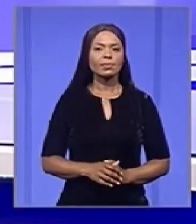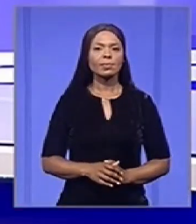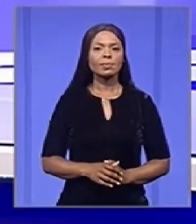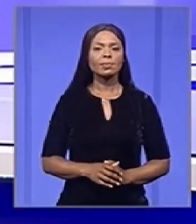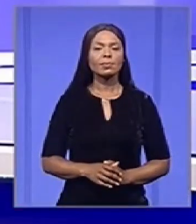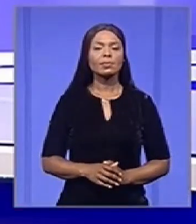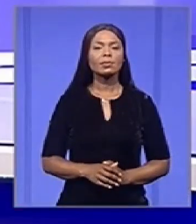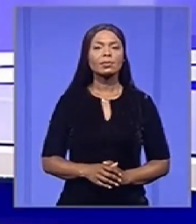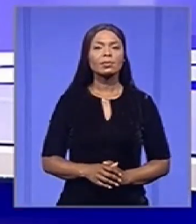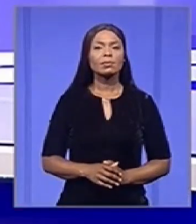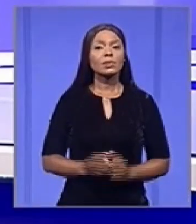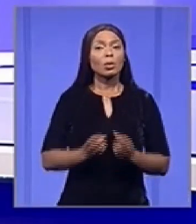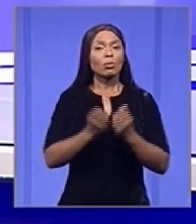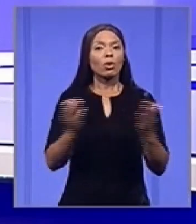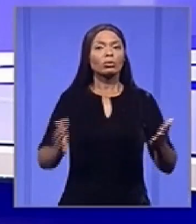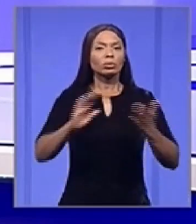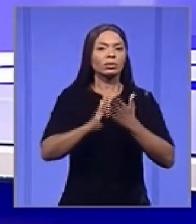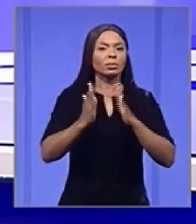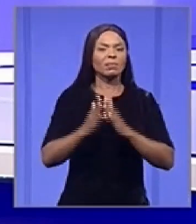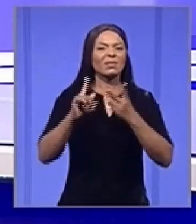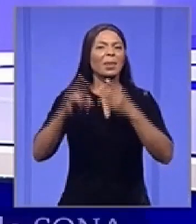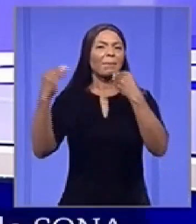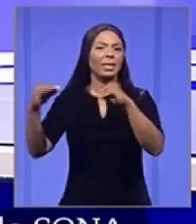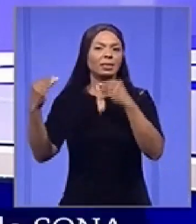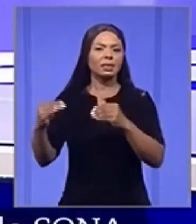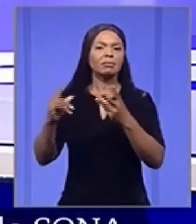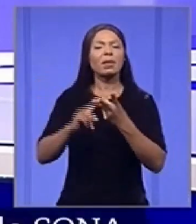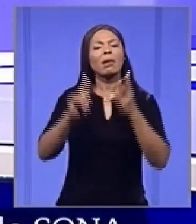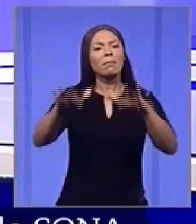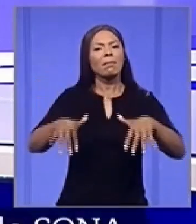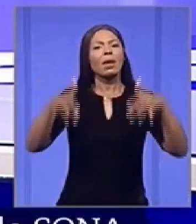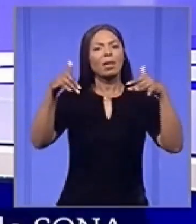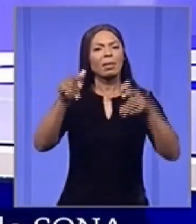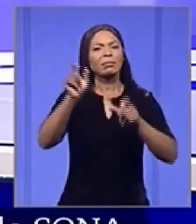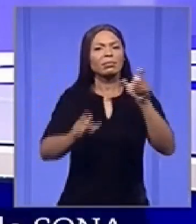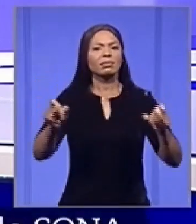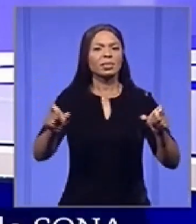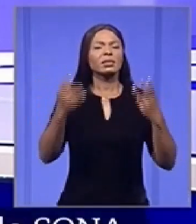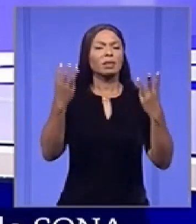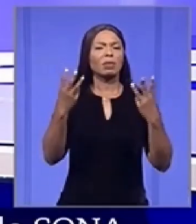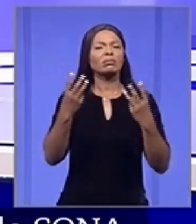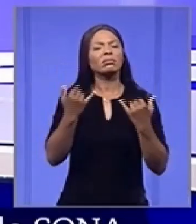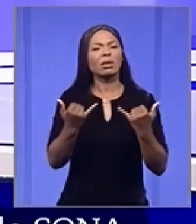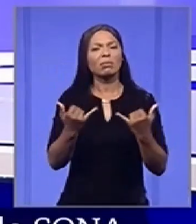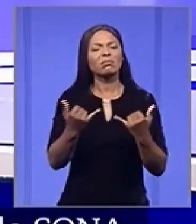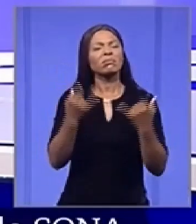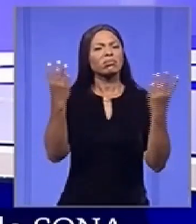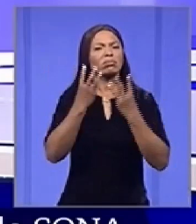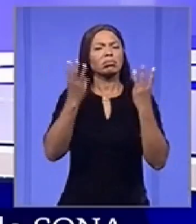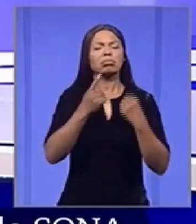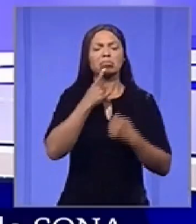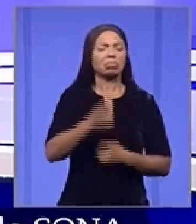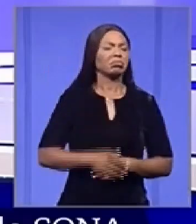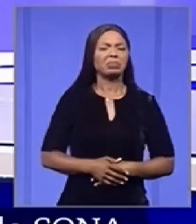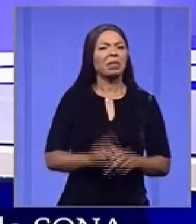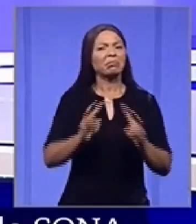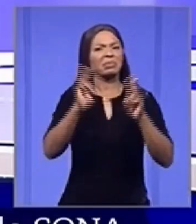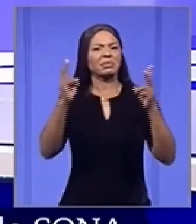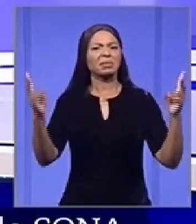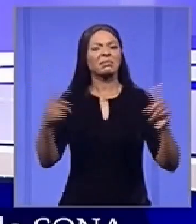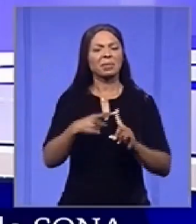Re sa le foo baagi ba kgwebi ga mmogo le ba palamente ba nnile le maikutlo a farologaneng malebana le puo ya moporesidente Cyril Ramaphosa le